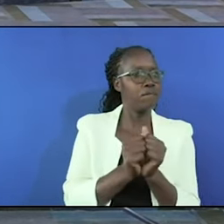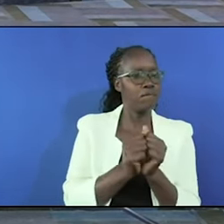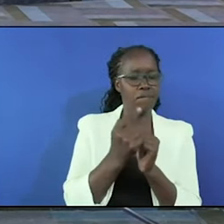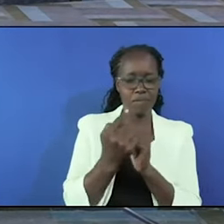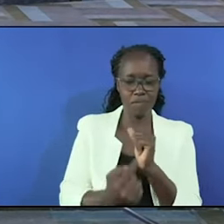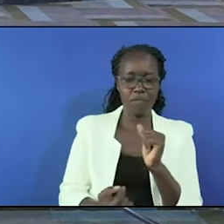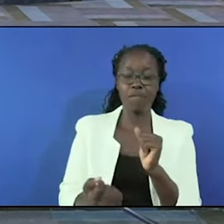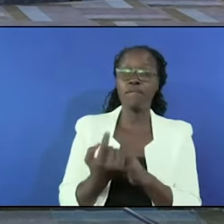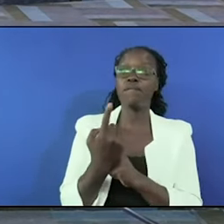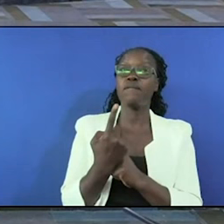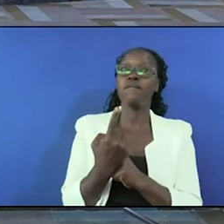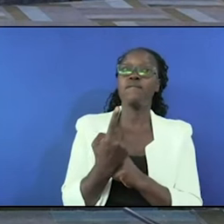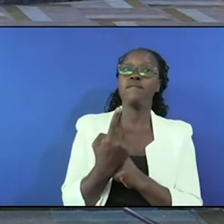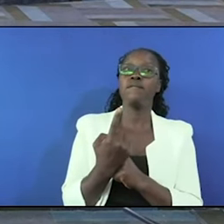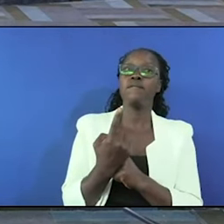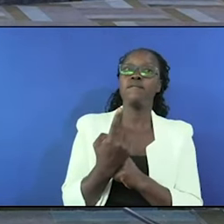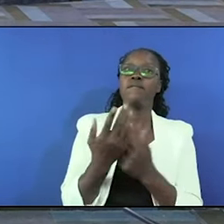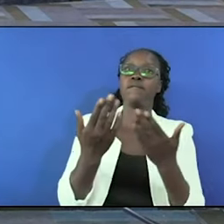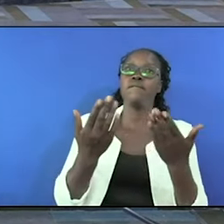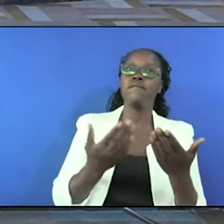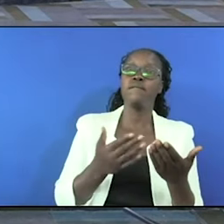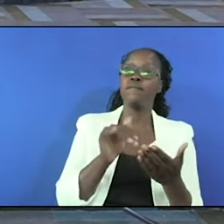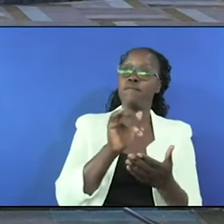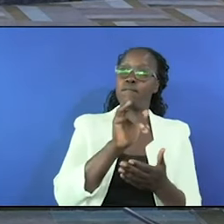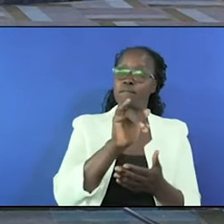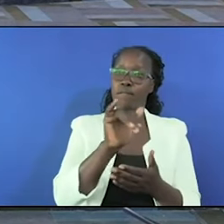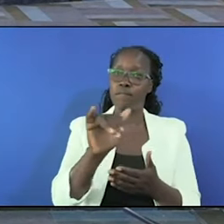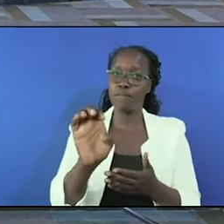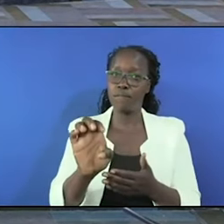to 11, bring ye